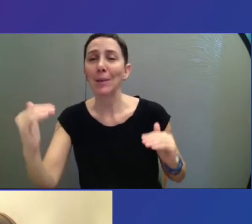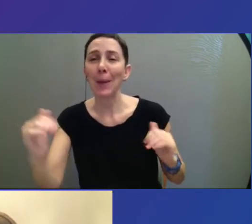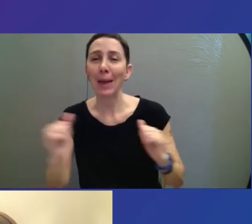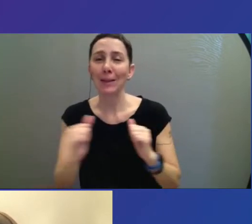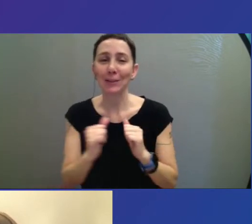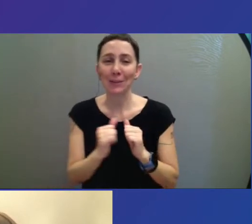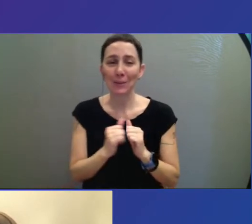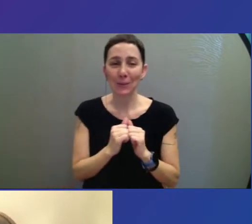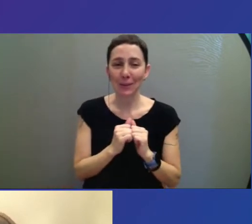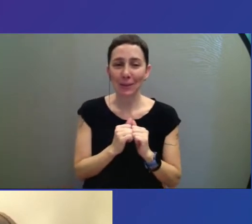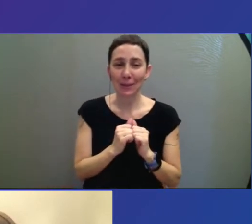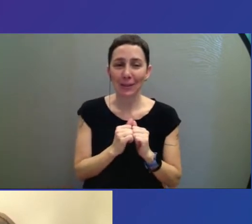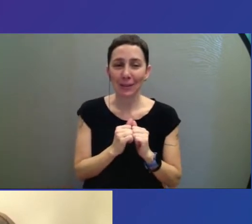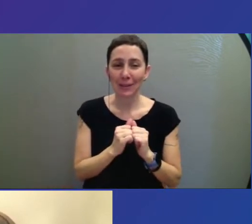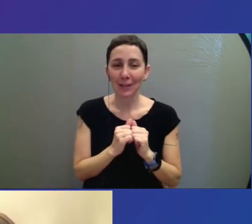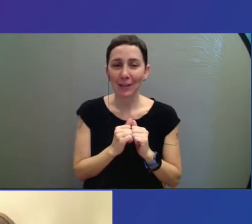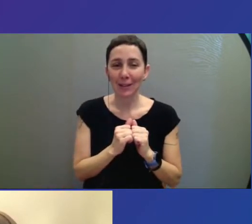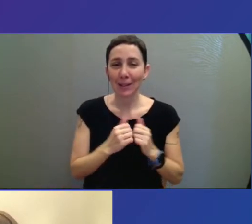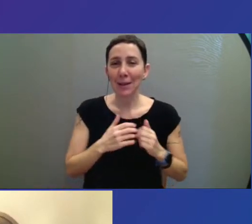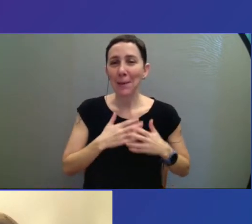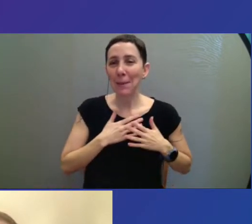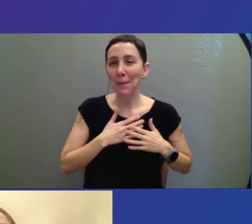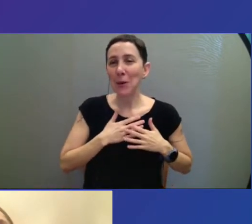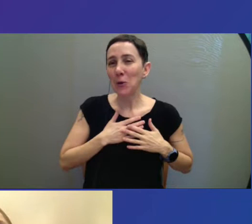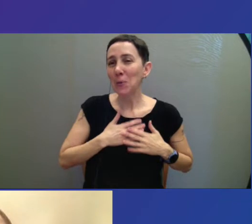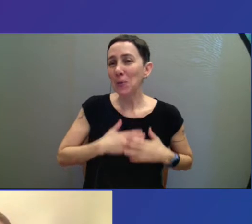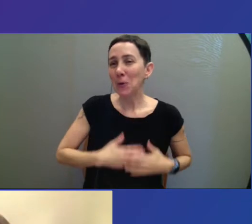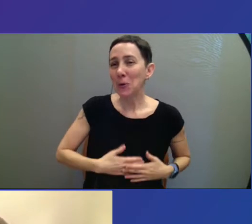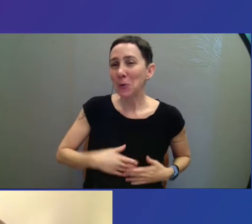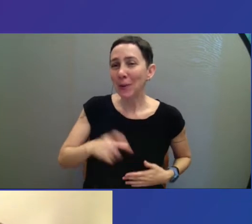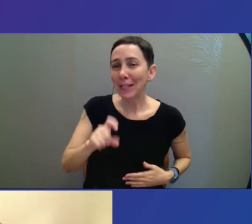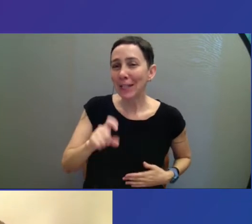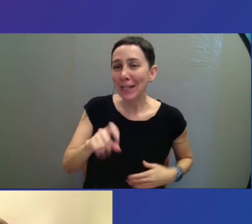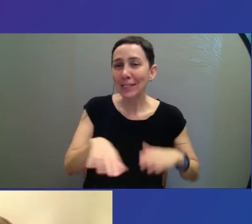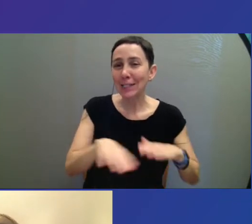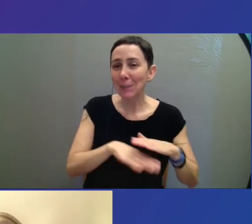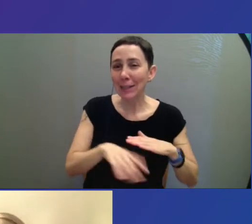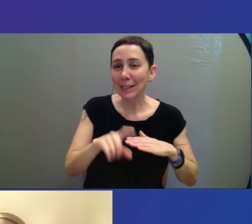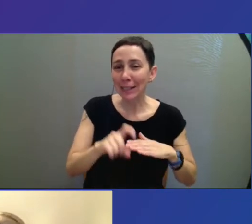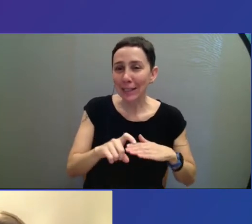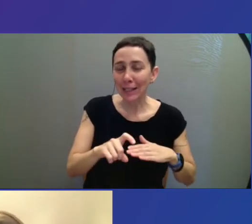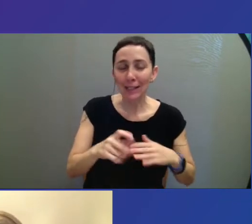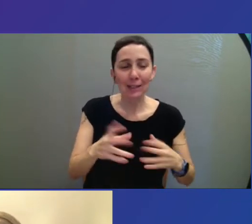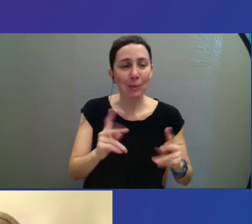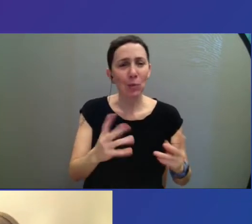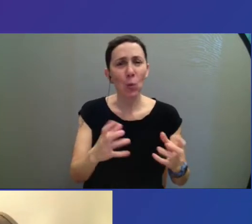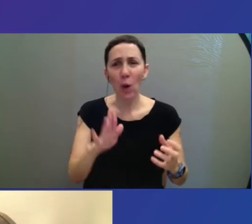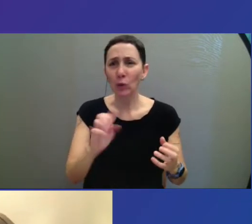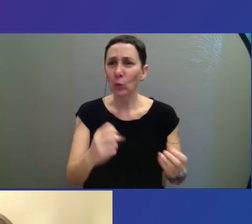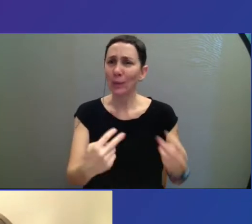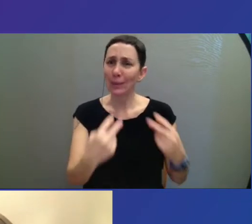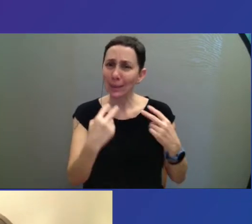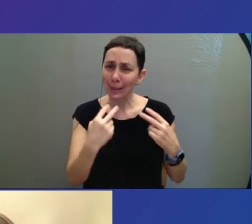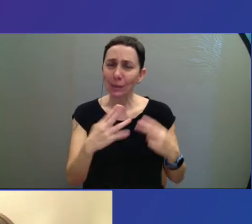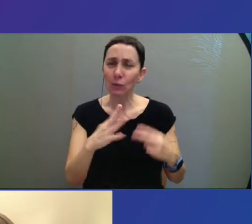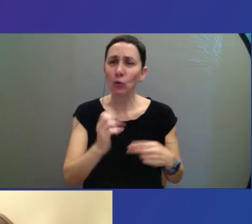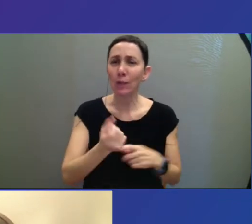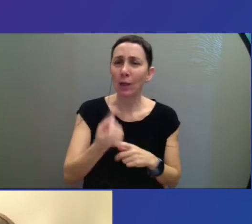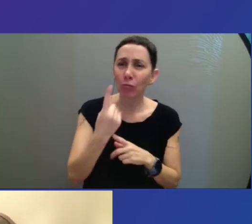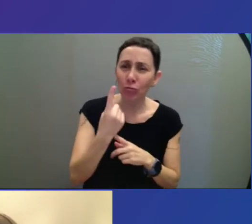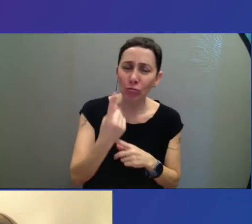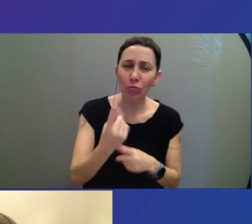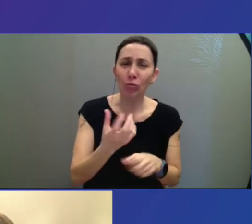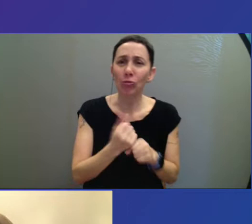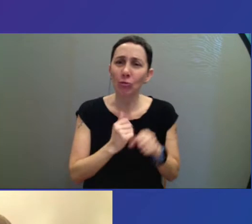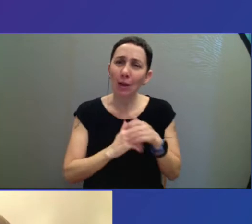the basic human needs, right? To be seen, to be understood, to be comforted,